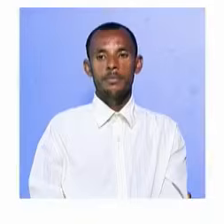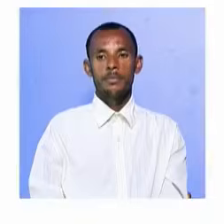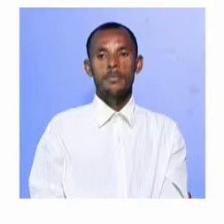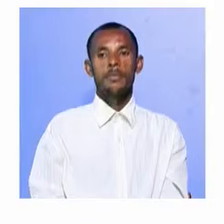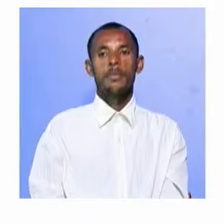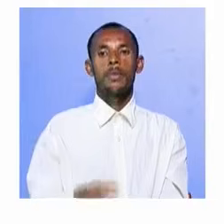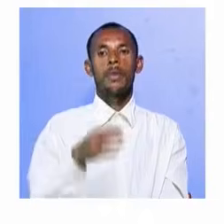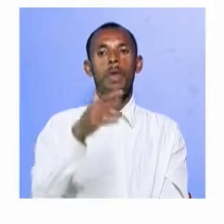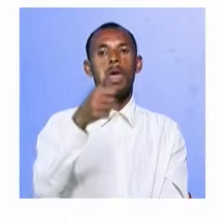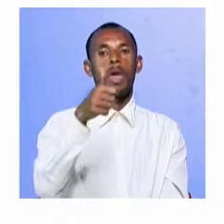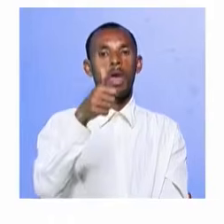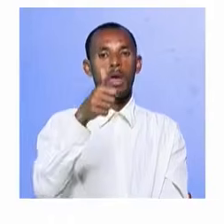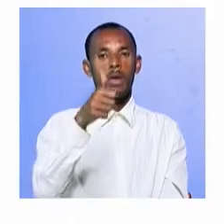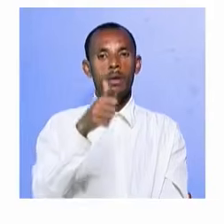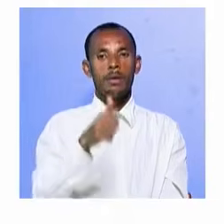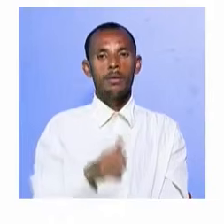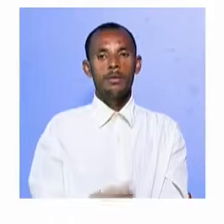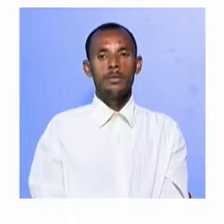Number 1,